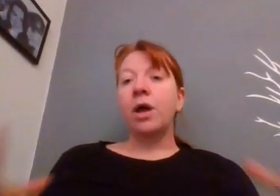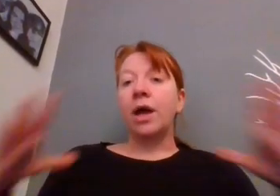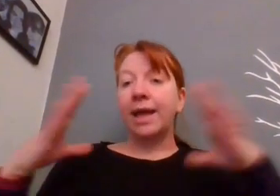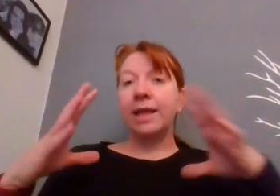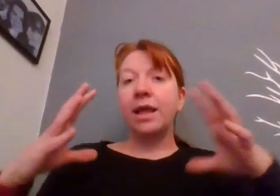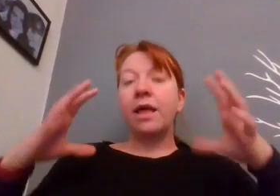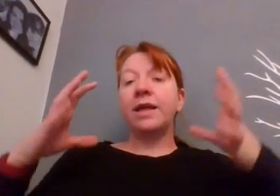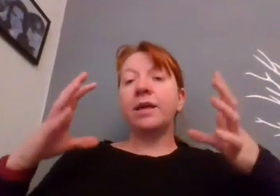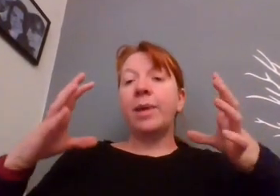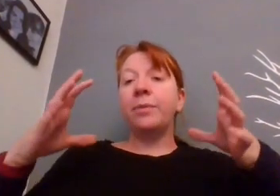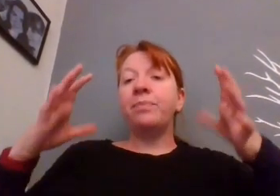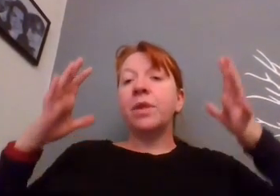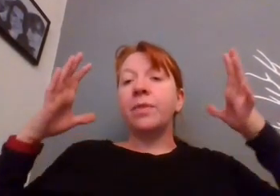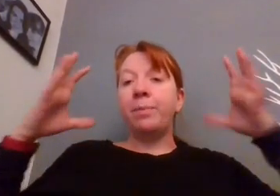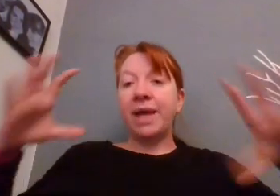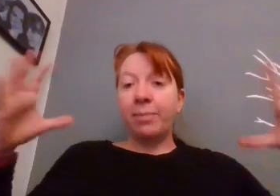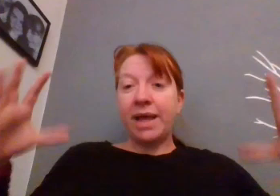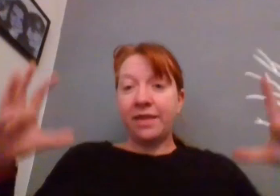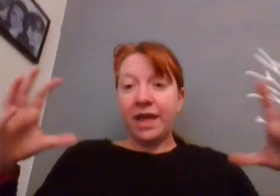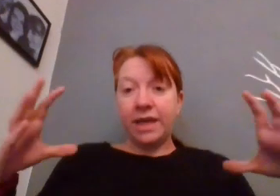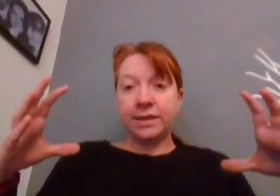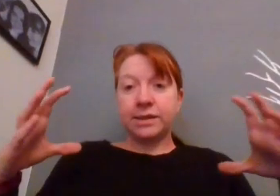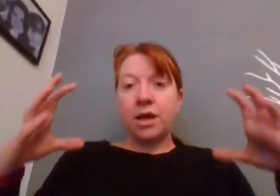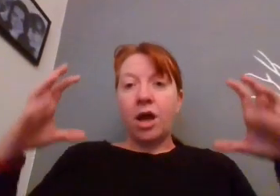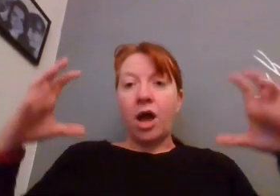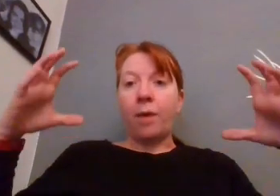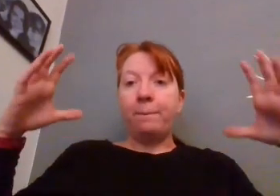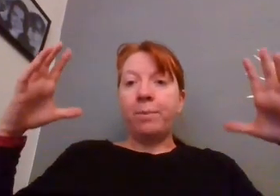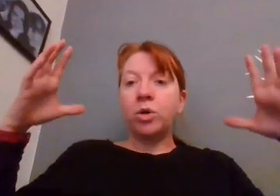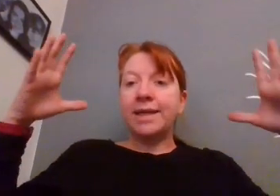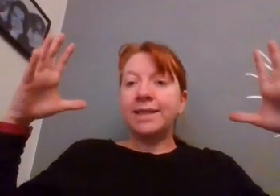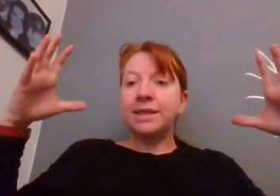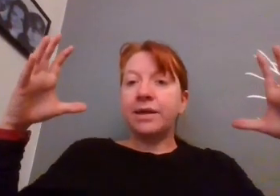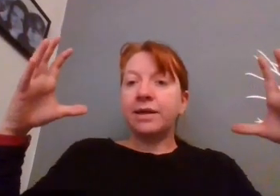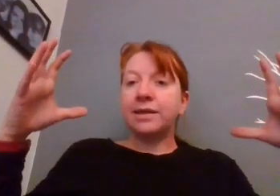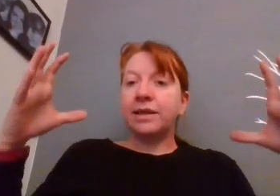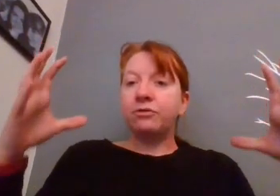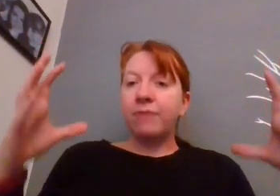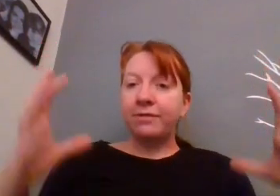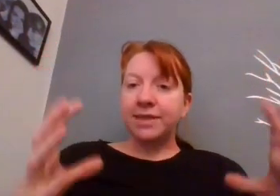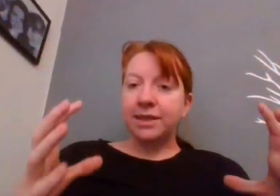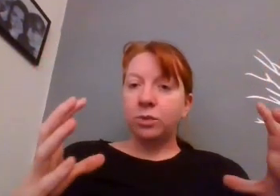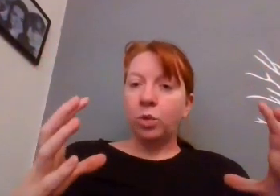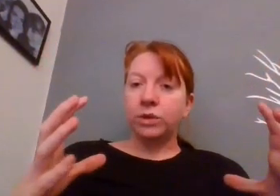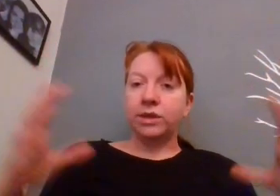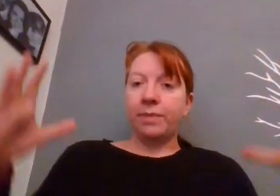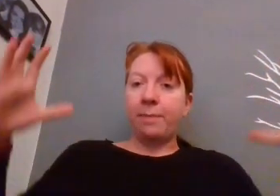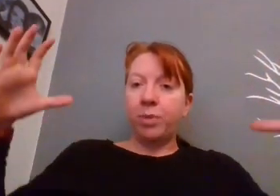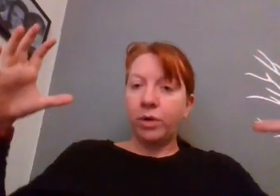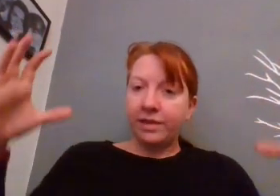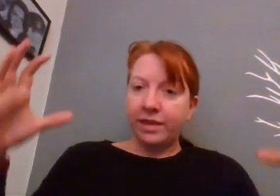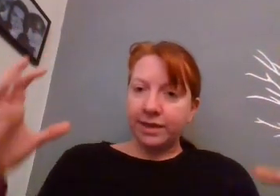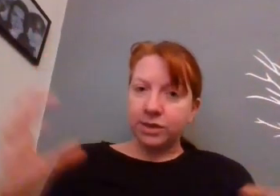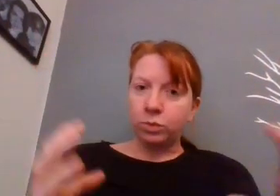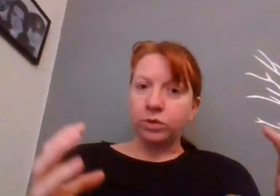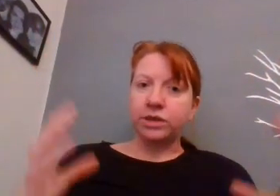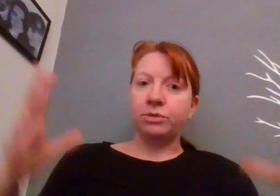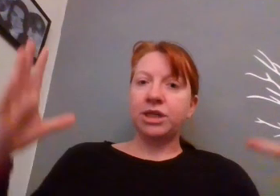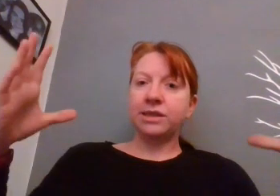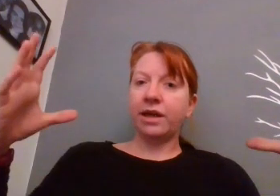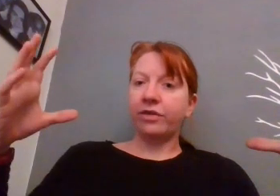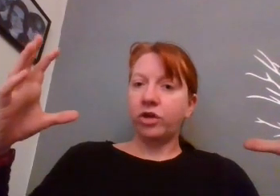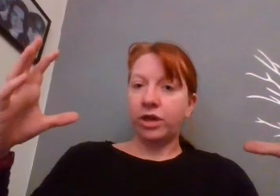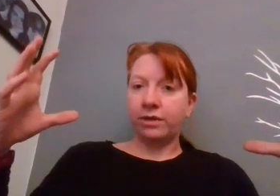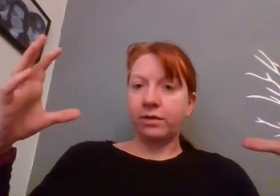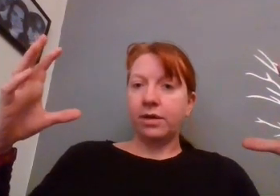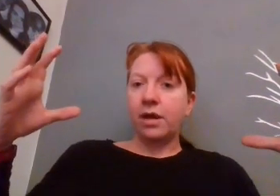So again, think about the big things are pulling gravity towards them. They're pulling things towards them,